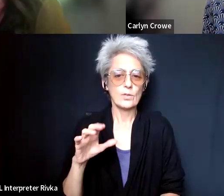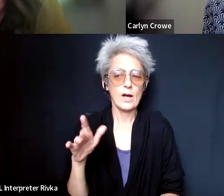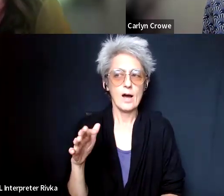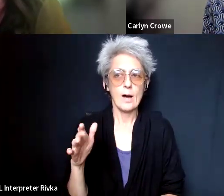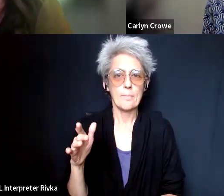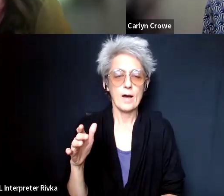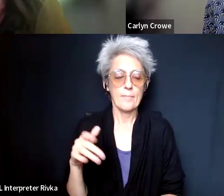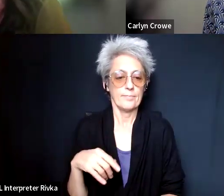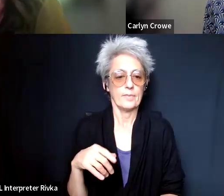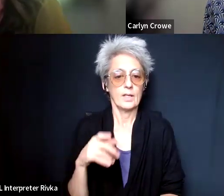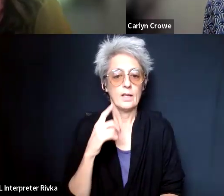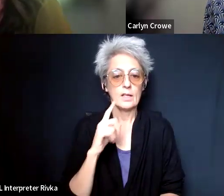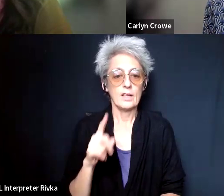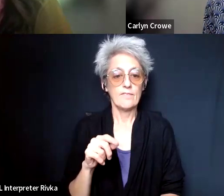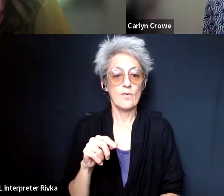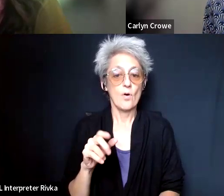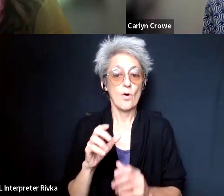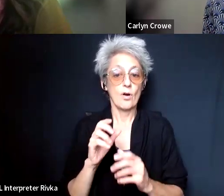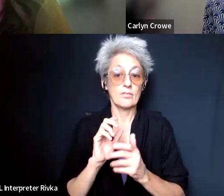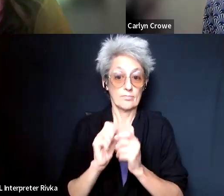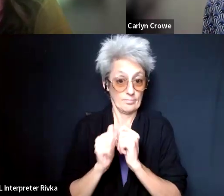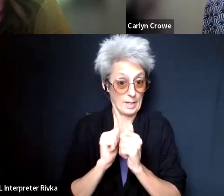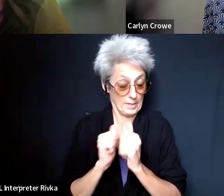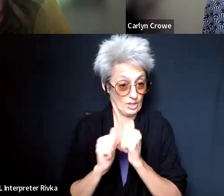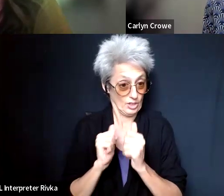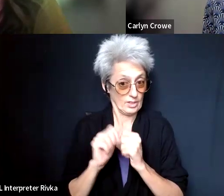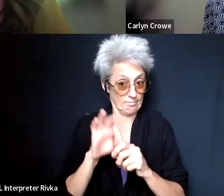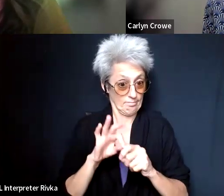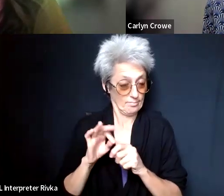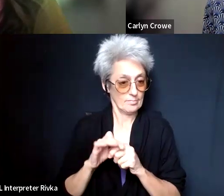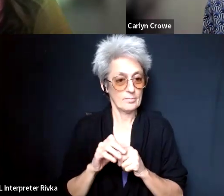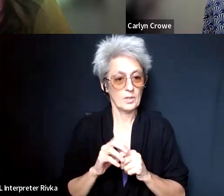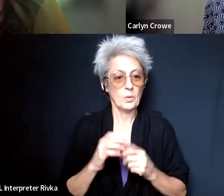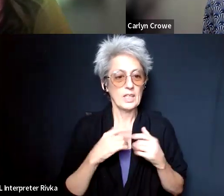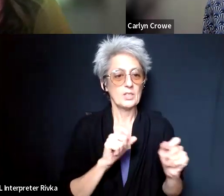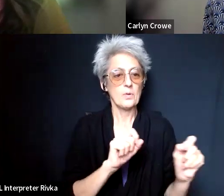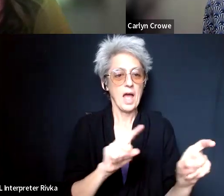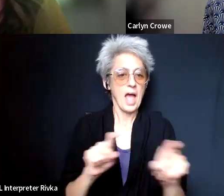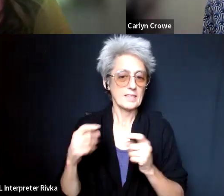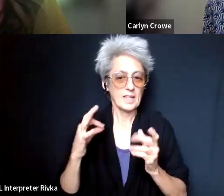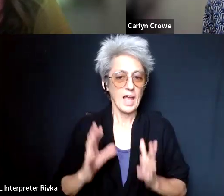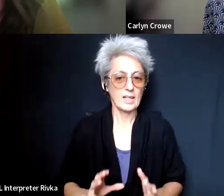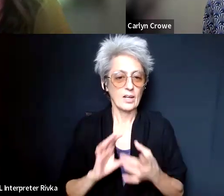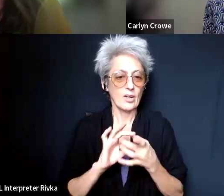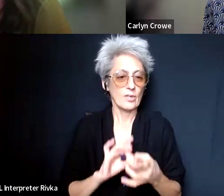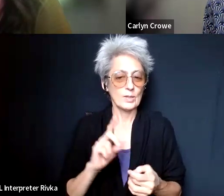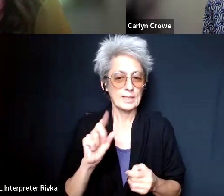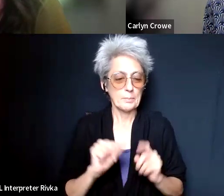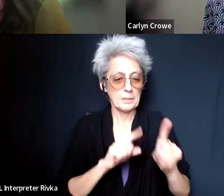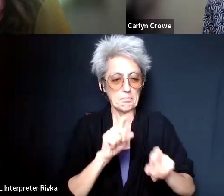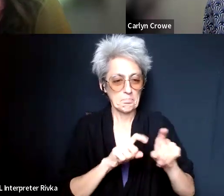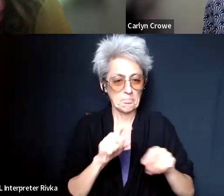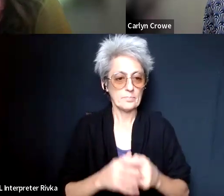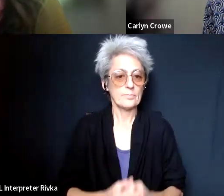have competitive races, we asked the candidates a couple questions about disability related issues.